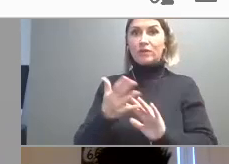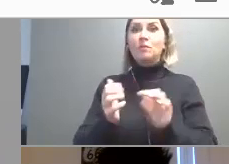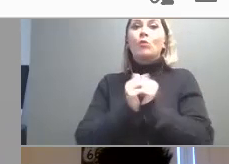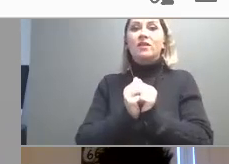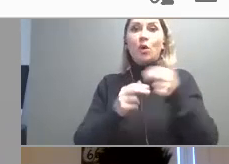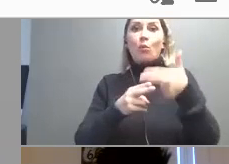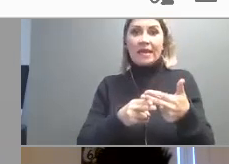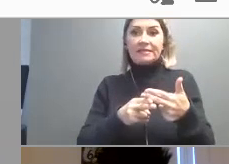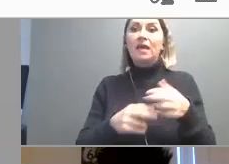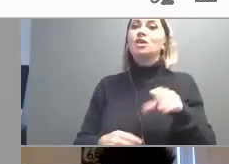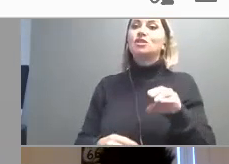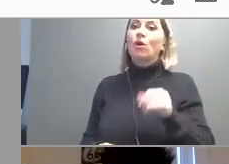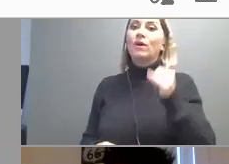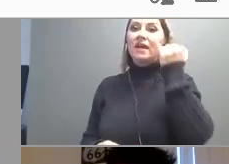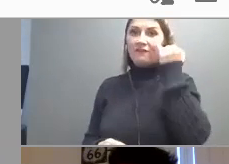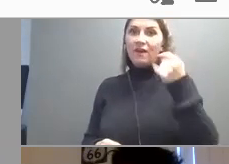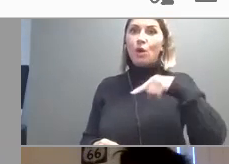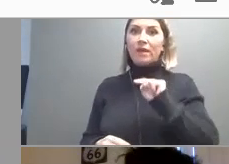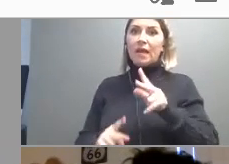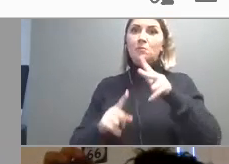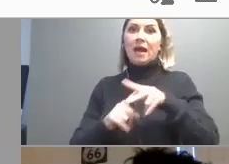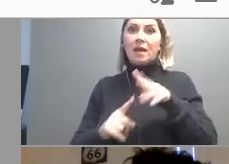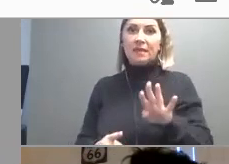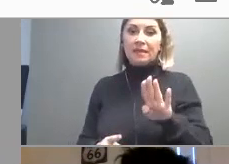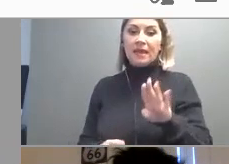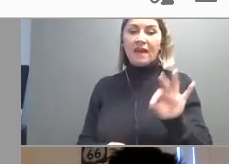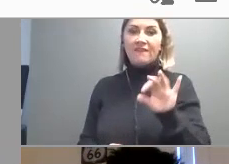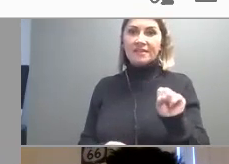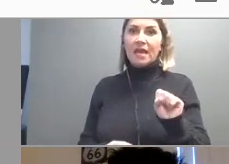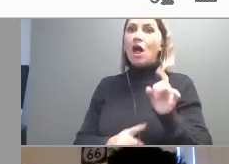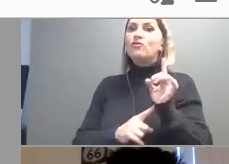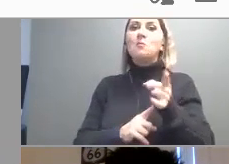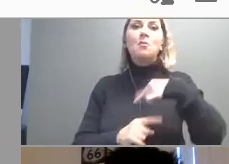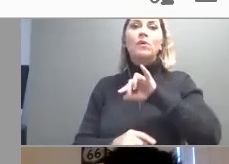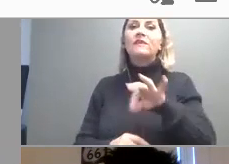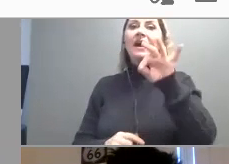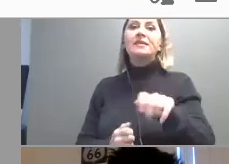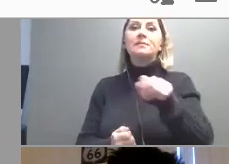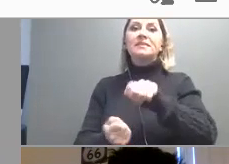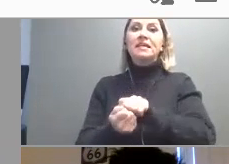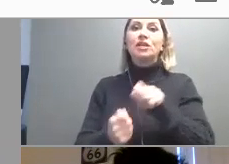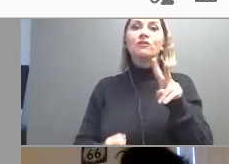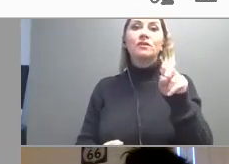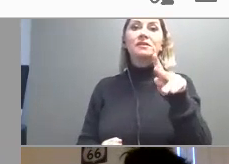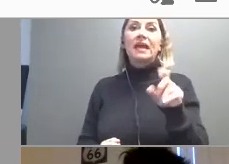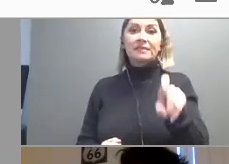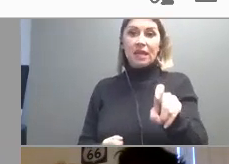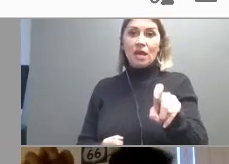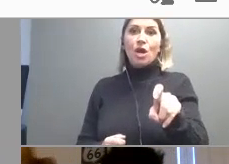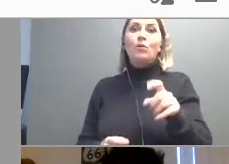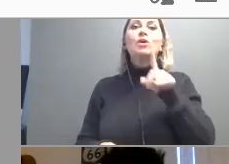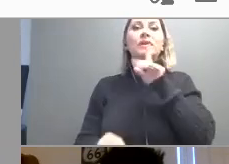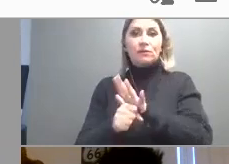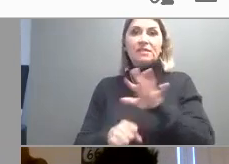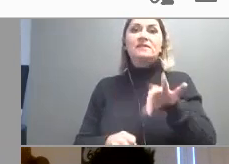So if we apply a BFS algorithm, we know that the moment we find a particular vertex, we are guaranteed to find